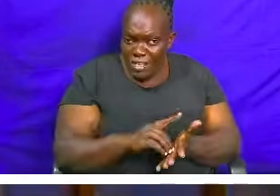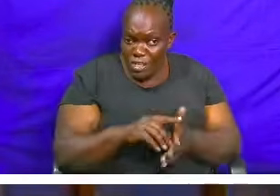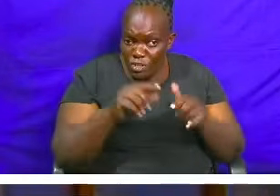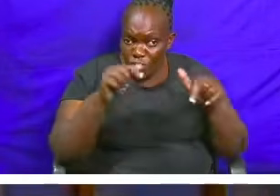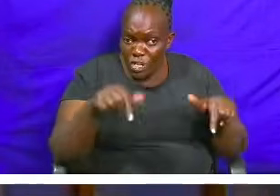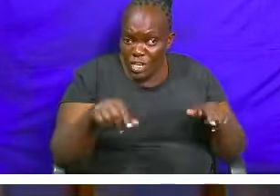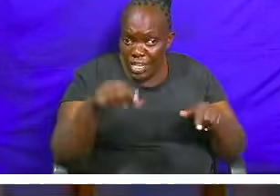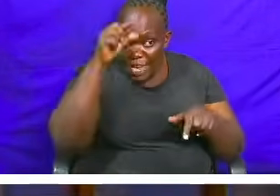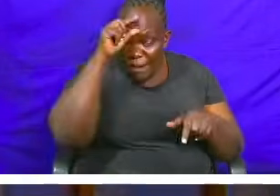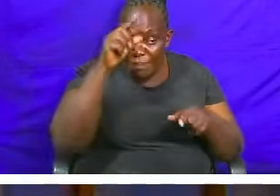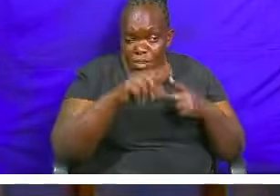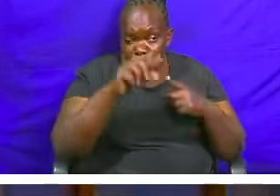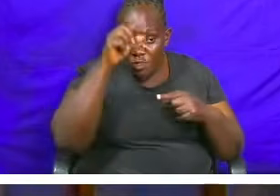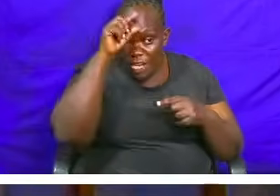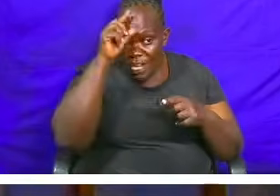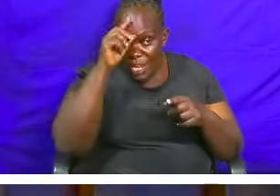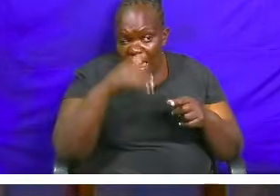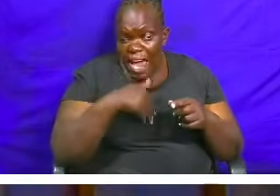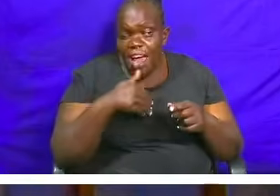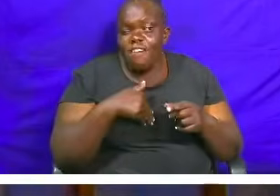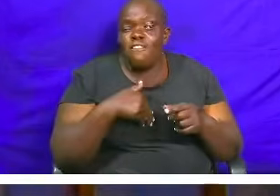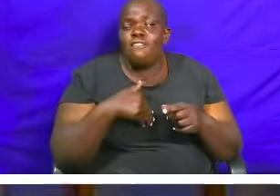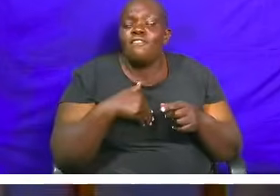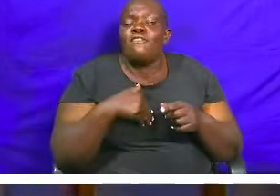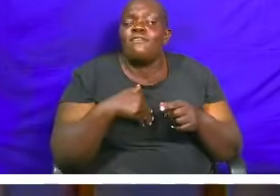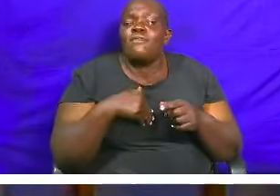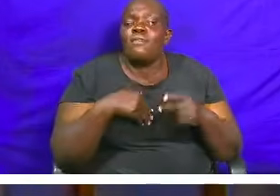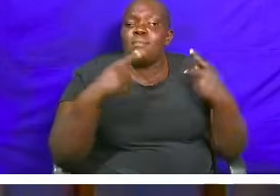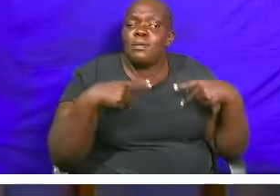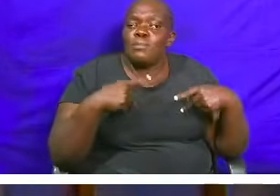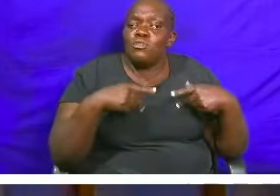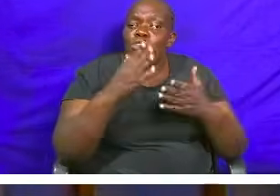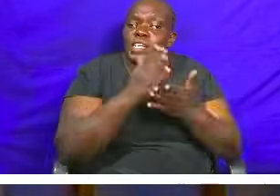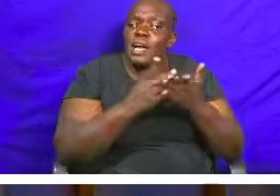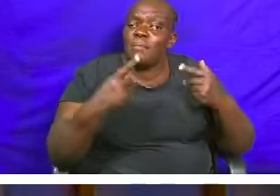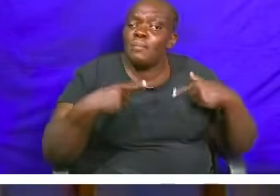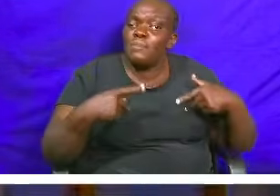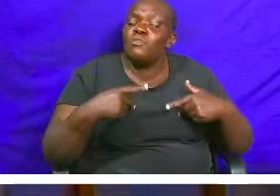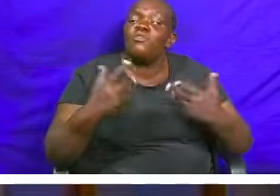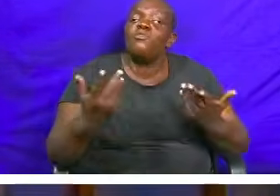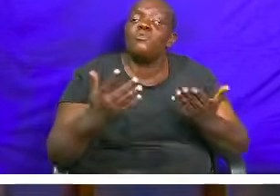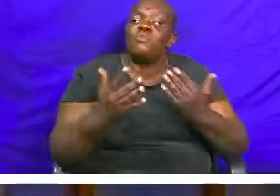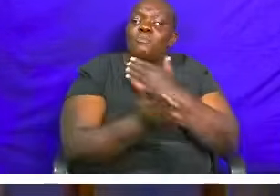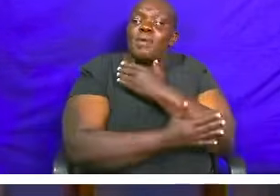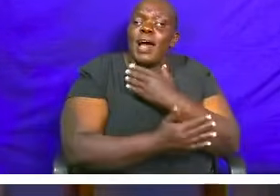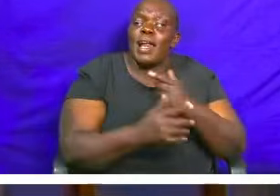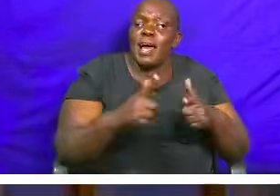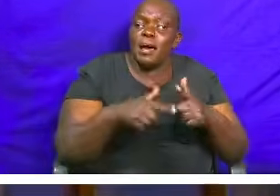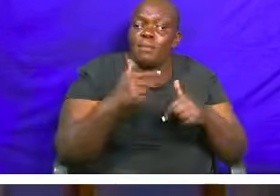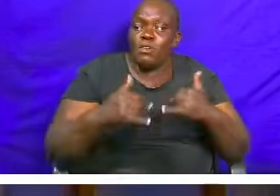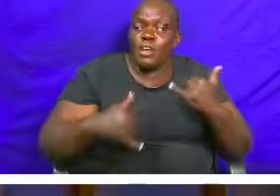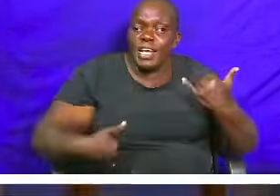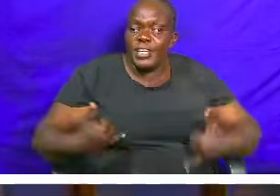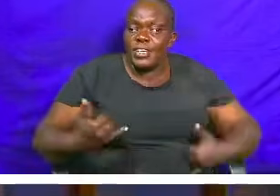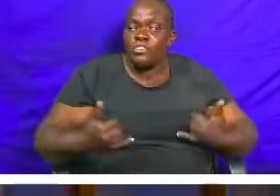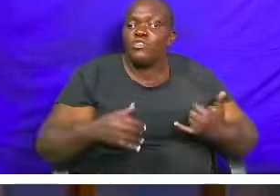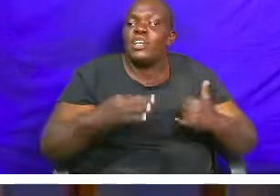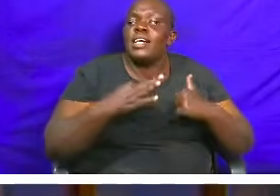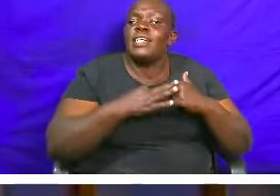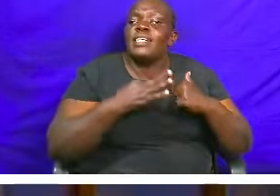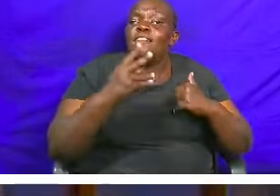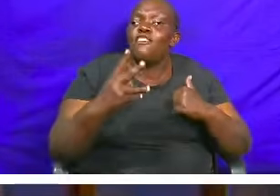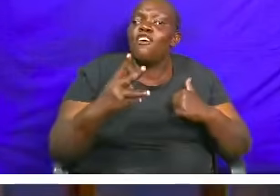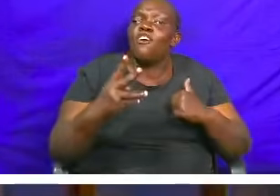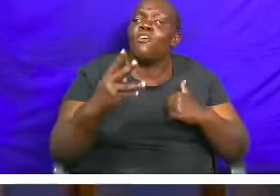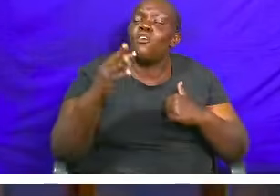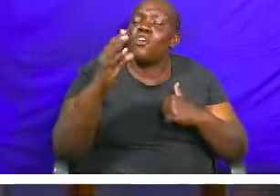the G2G that we have, which some people are talking ill about, we are enjoying a premium of $84 a